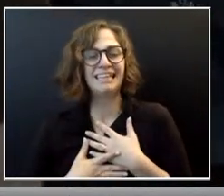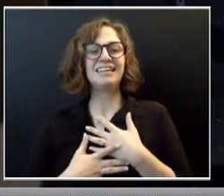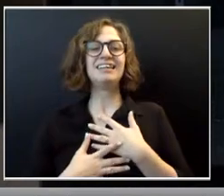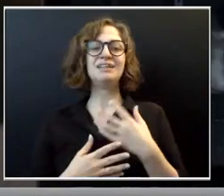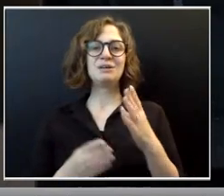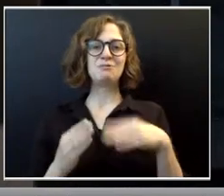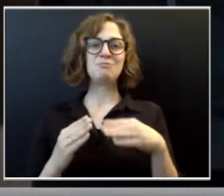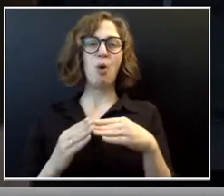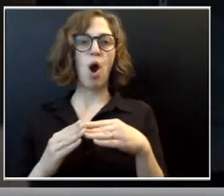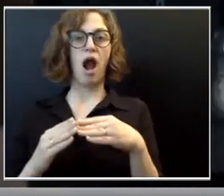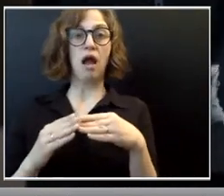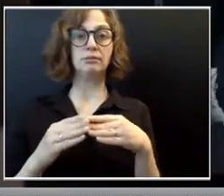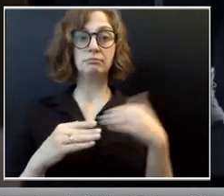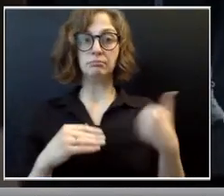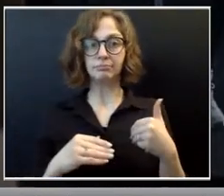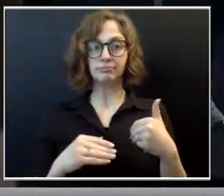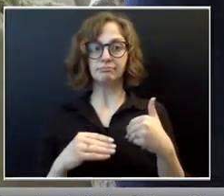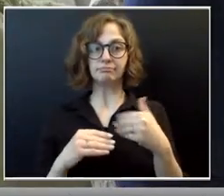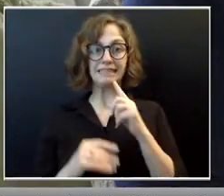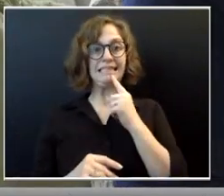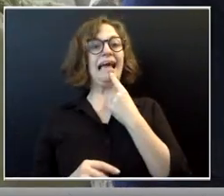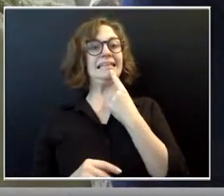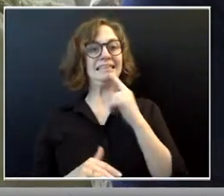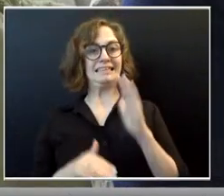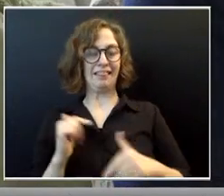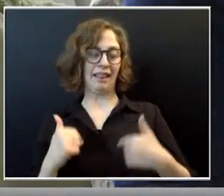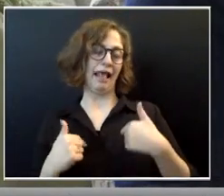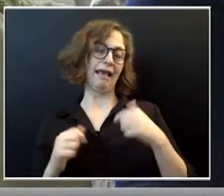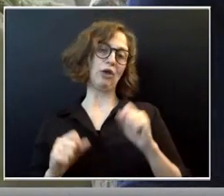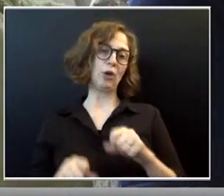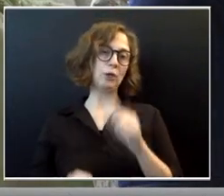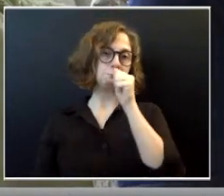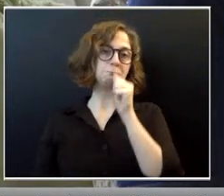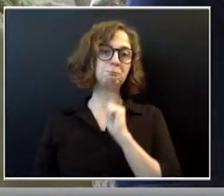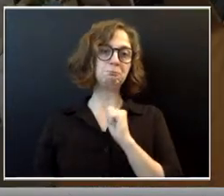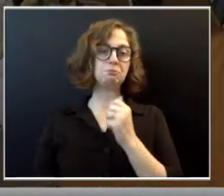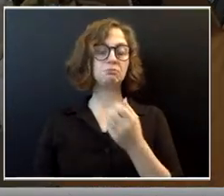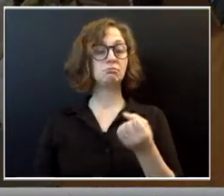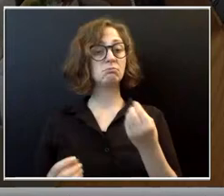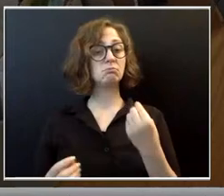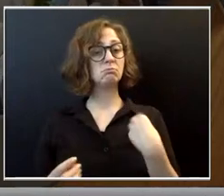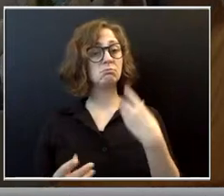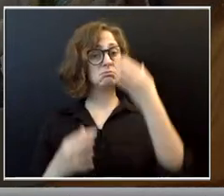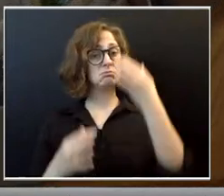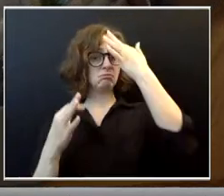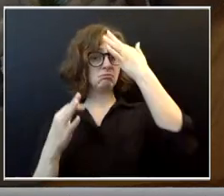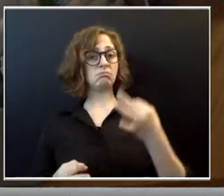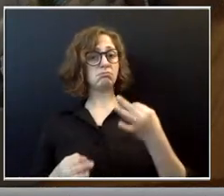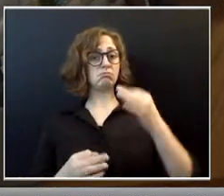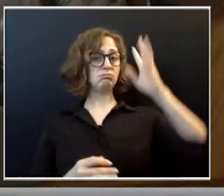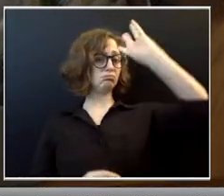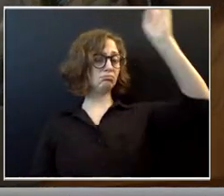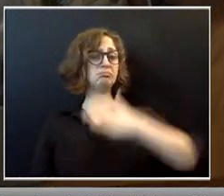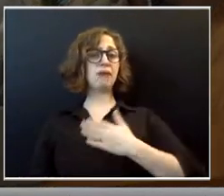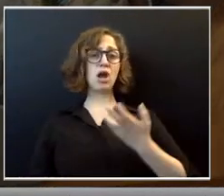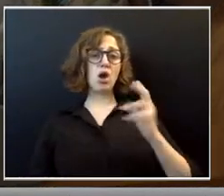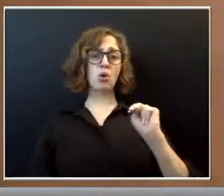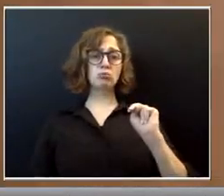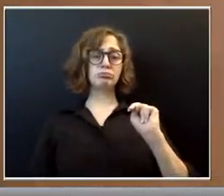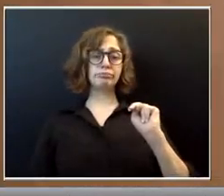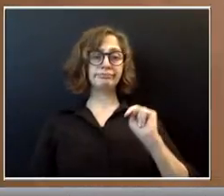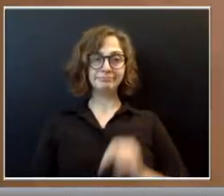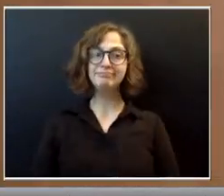vigorous than I could handle. I thought, well, I'll just do my own. And that's exactly what she did. Jan shed